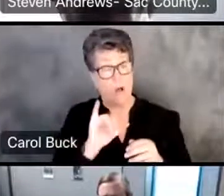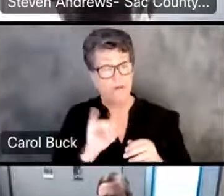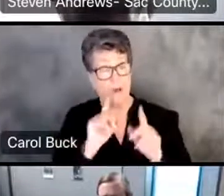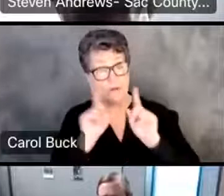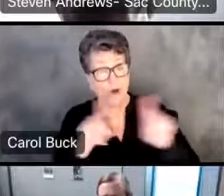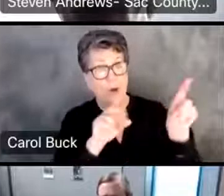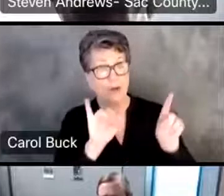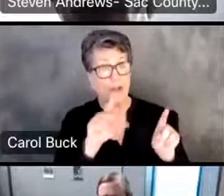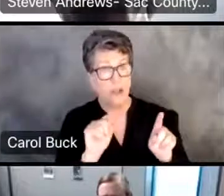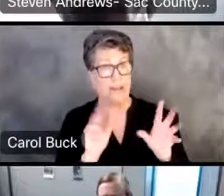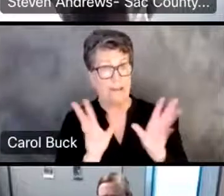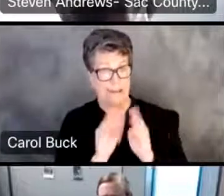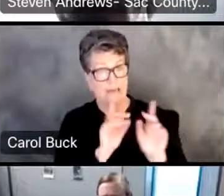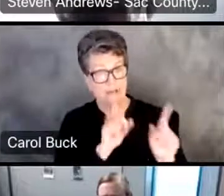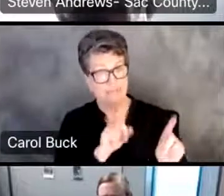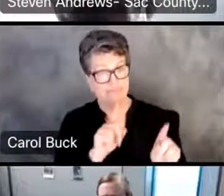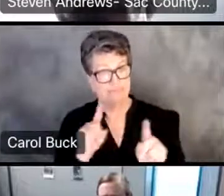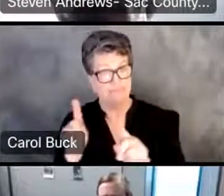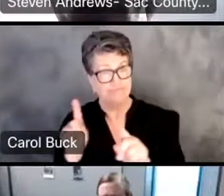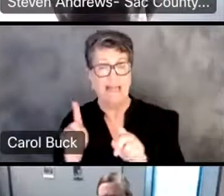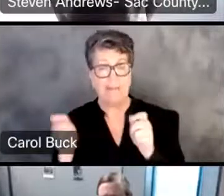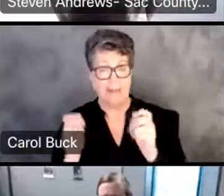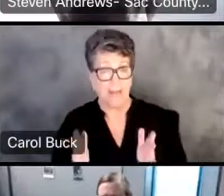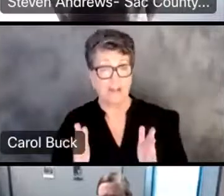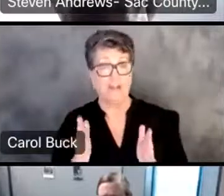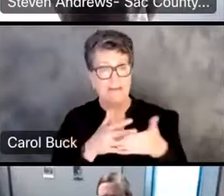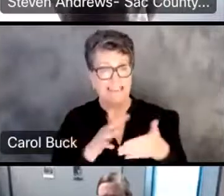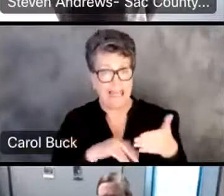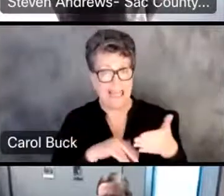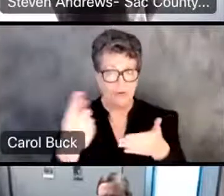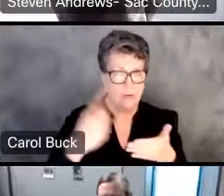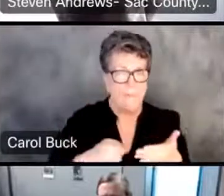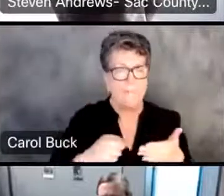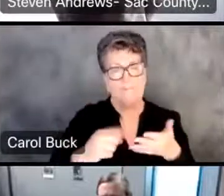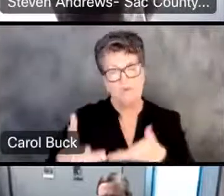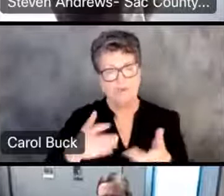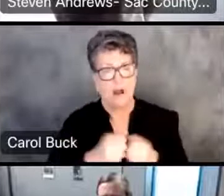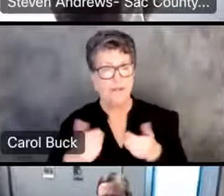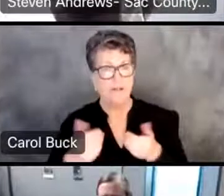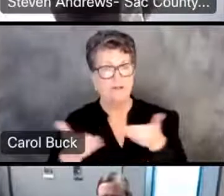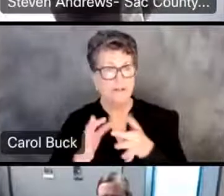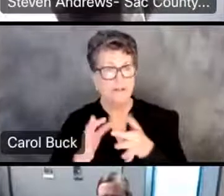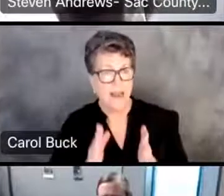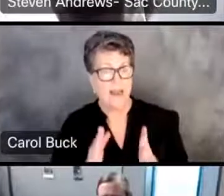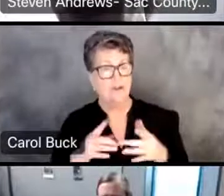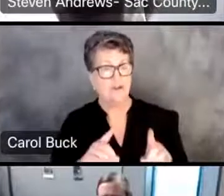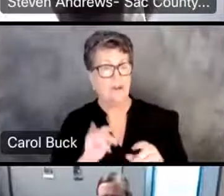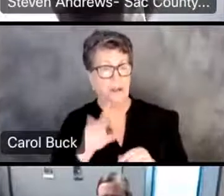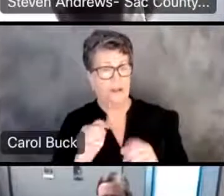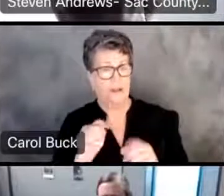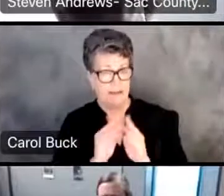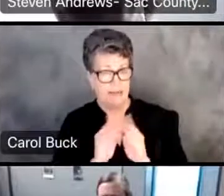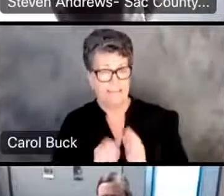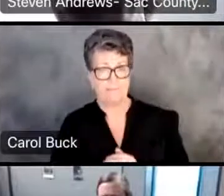unit meetings. Managers have been scheduling them to come in and talk to service coordinators during unit meetings. They